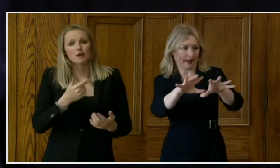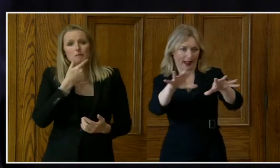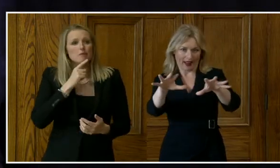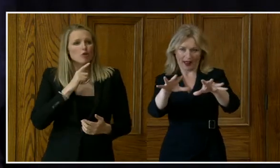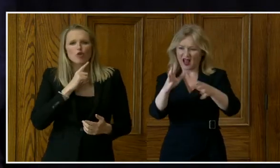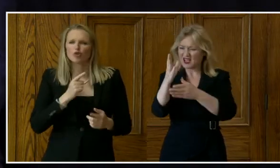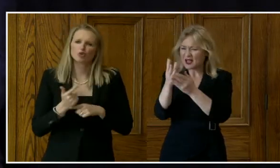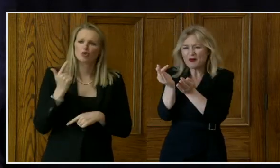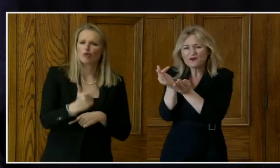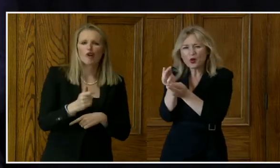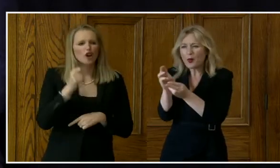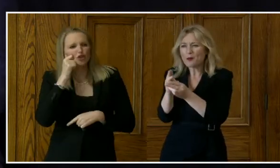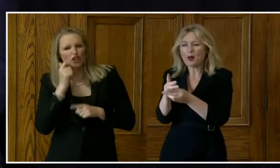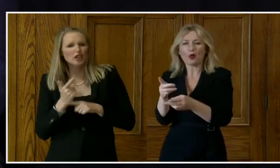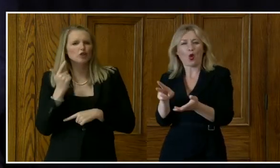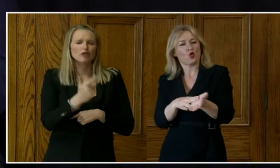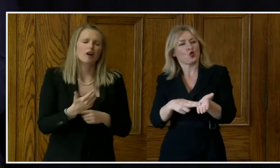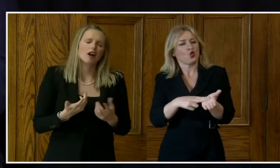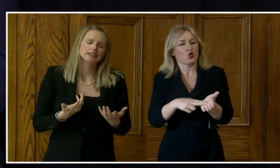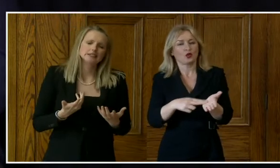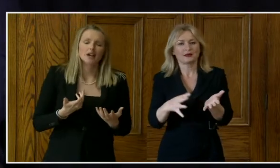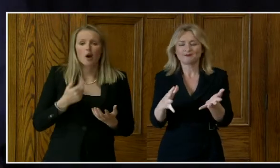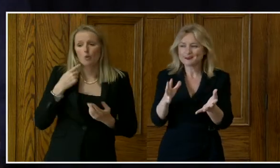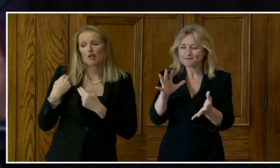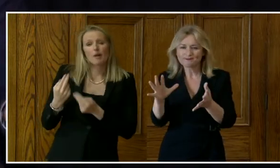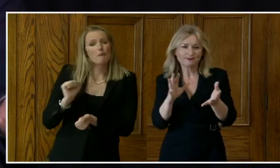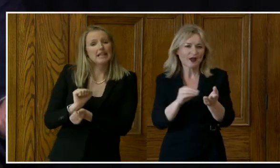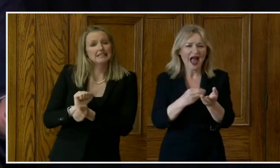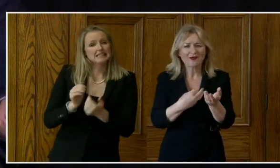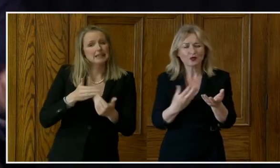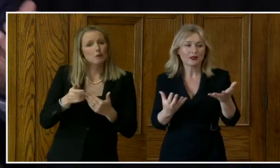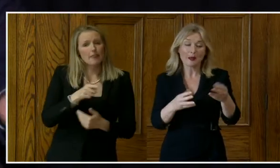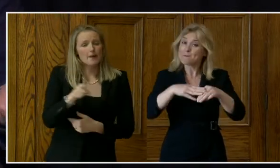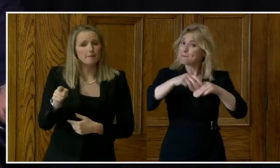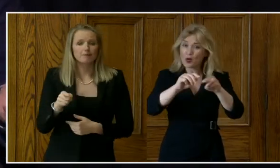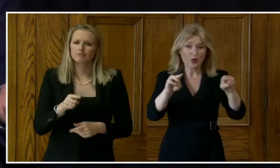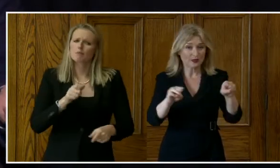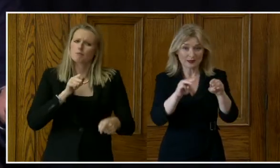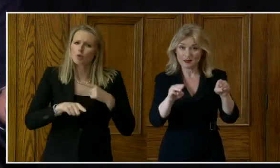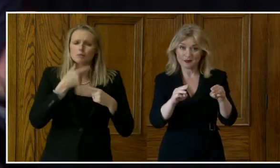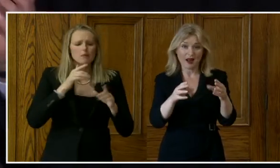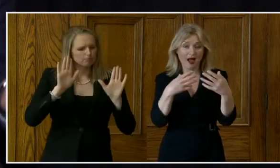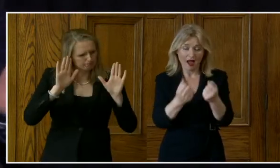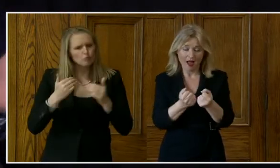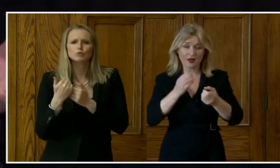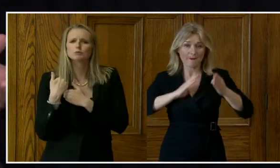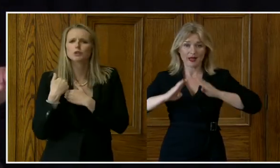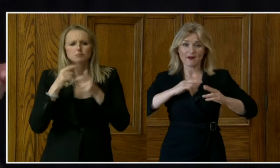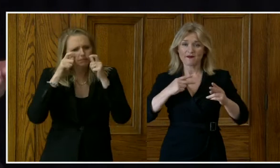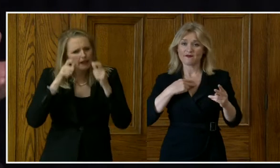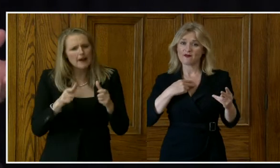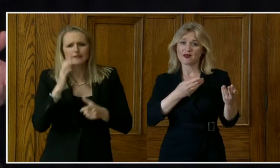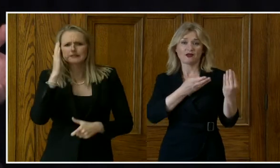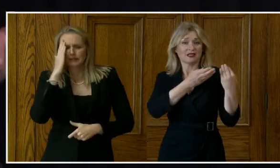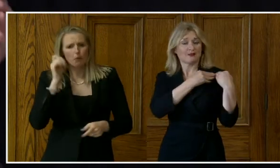liberties, leave that to the police to deal with. The vast majority of people have been responsible. Let's be very